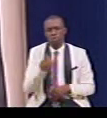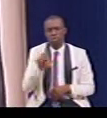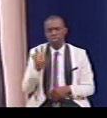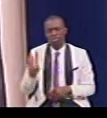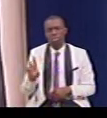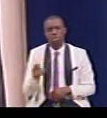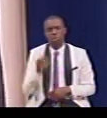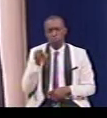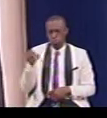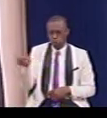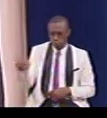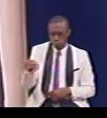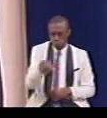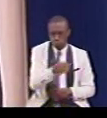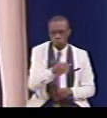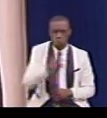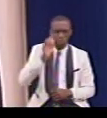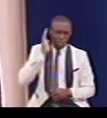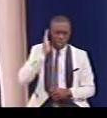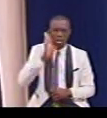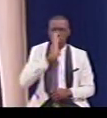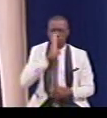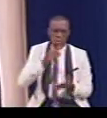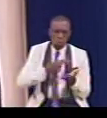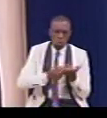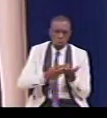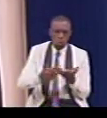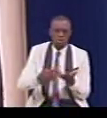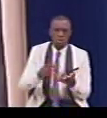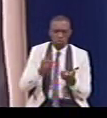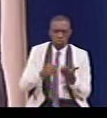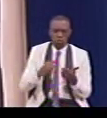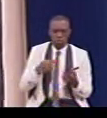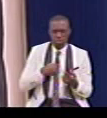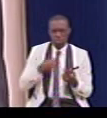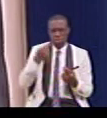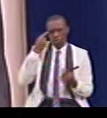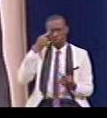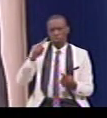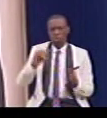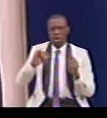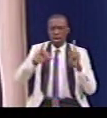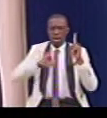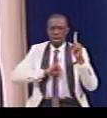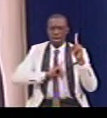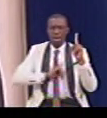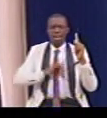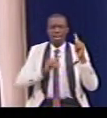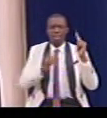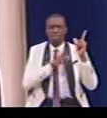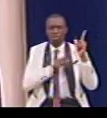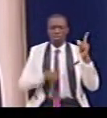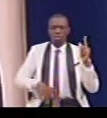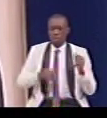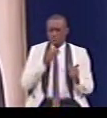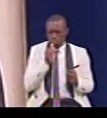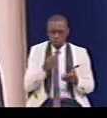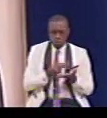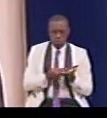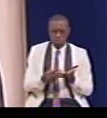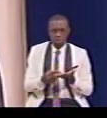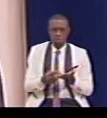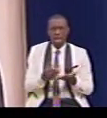shall be holy unto me for I the Lord am Holy and I've severed you separated you